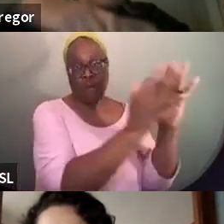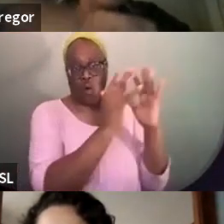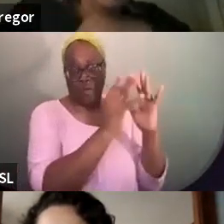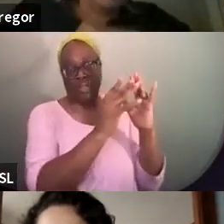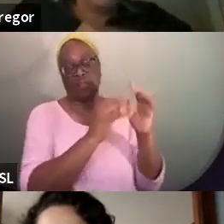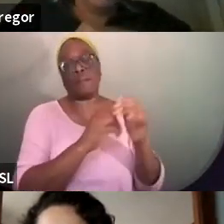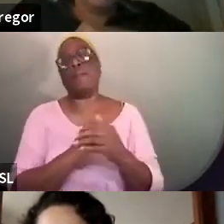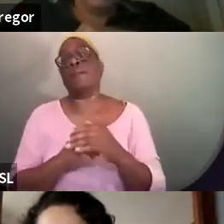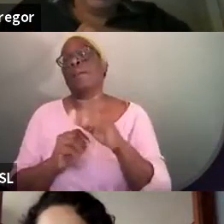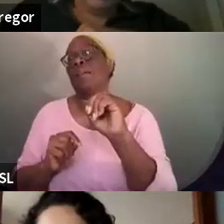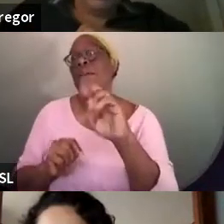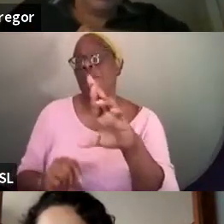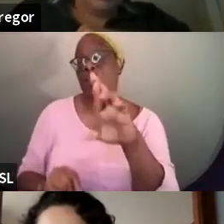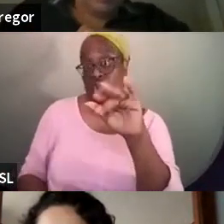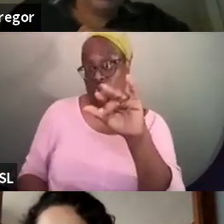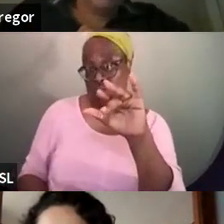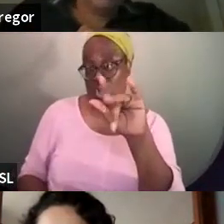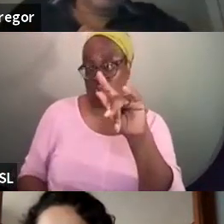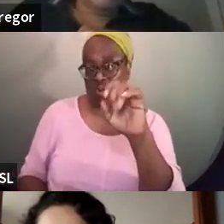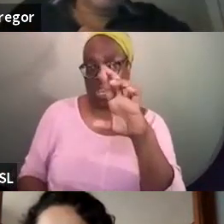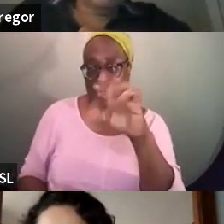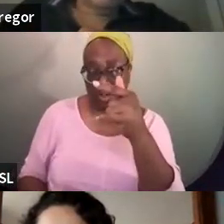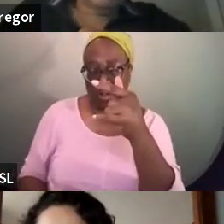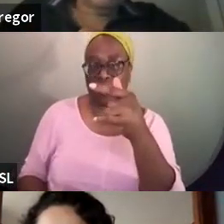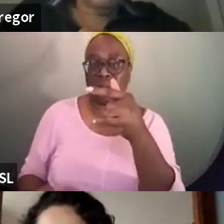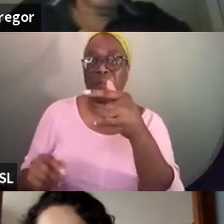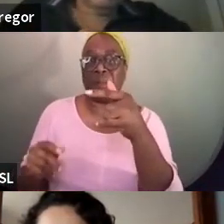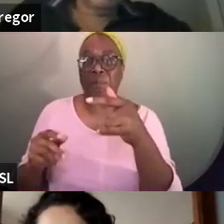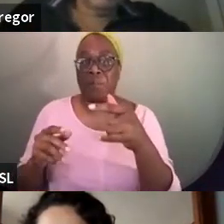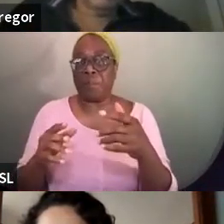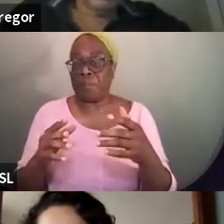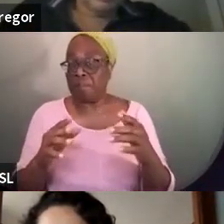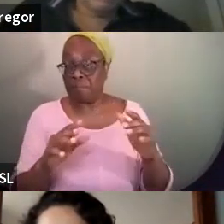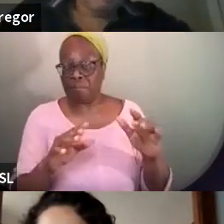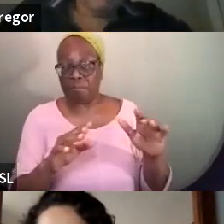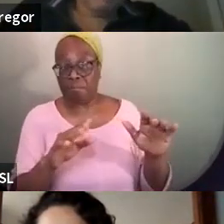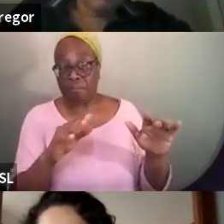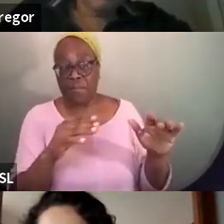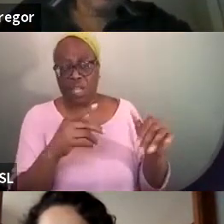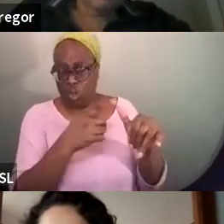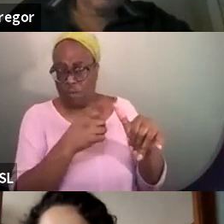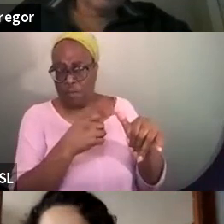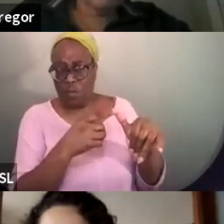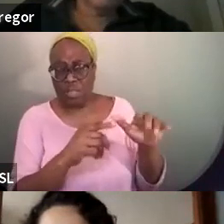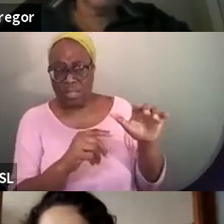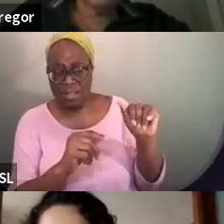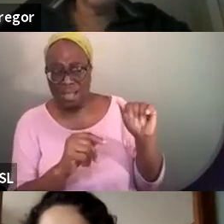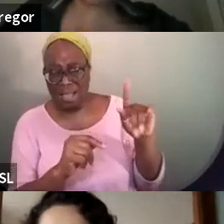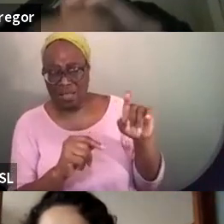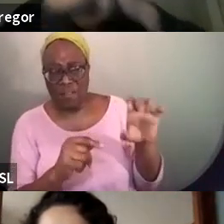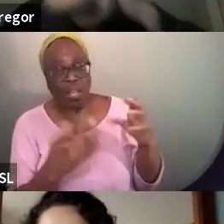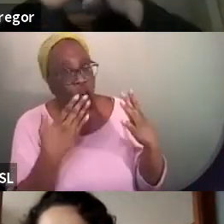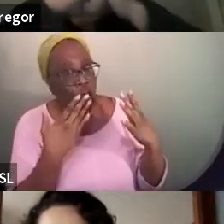Mr. Krager? So I just want to actually, I do want to react to that. So Mr. Acevedo, thank you for that